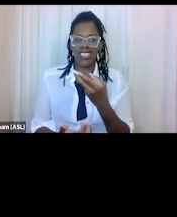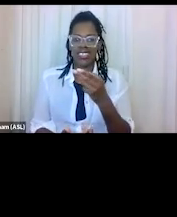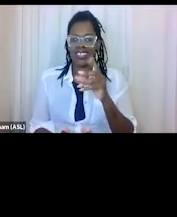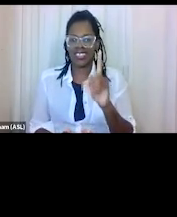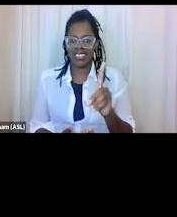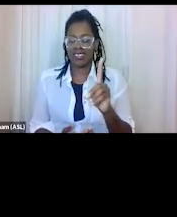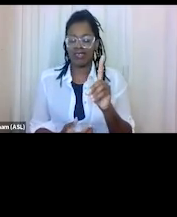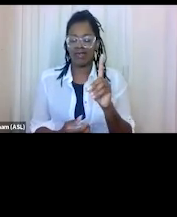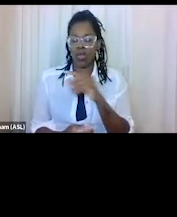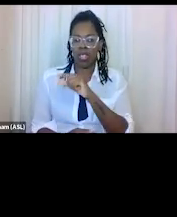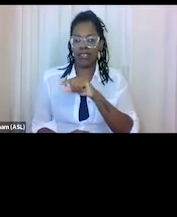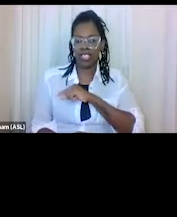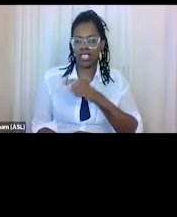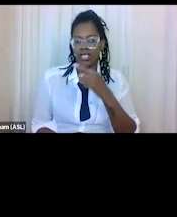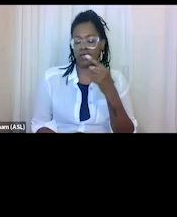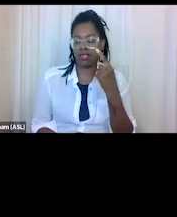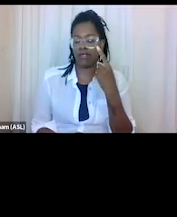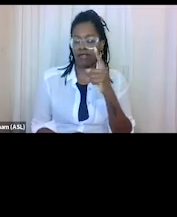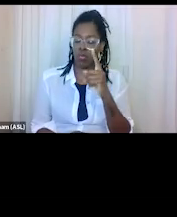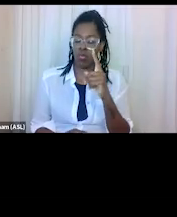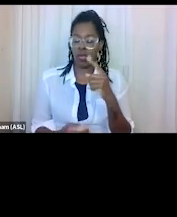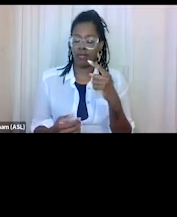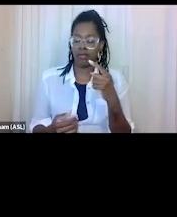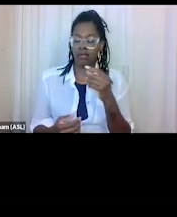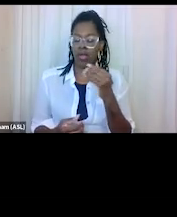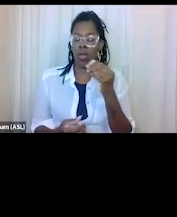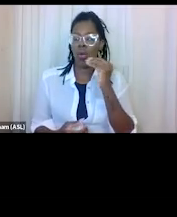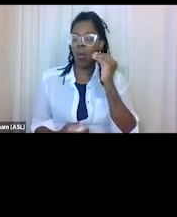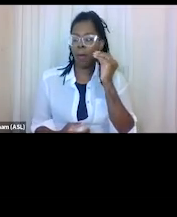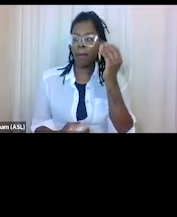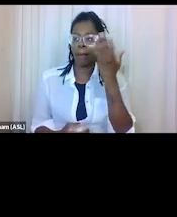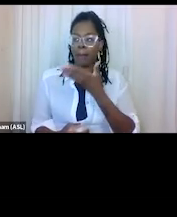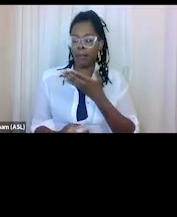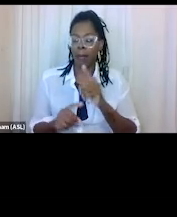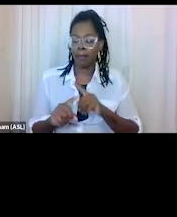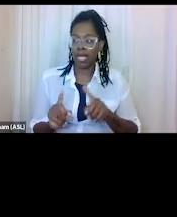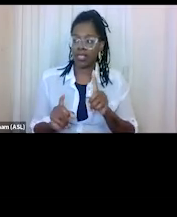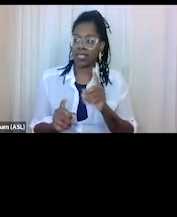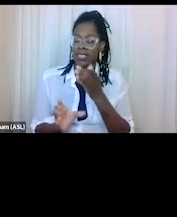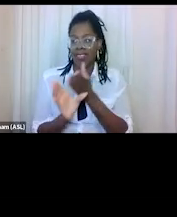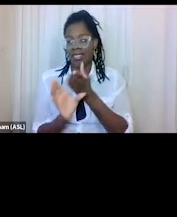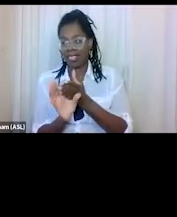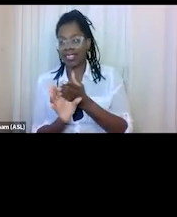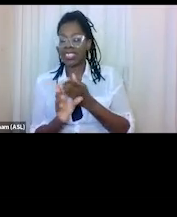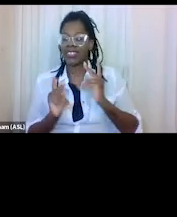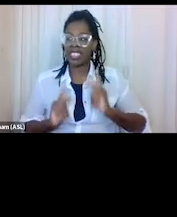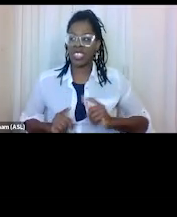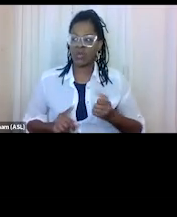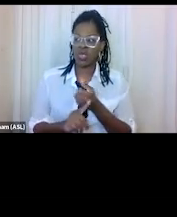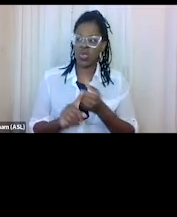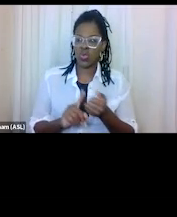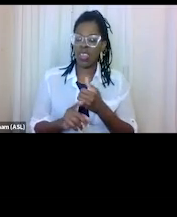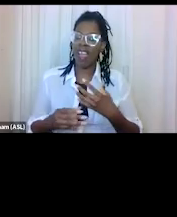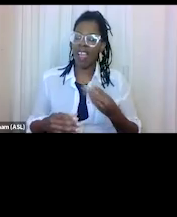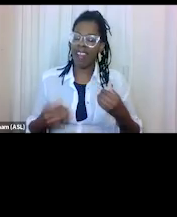homelessness, but she had to leave her house because of physical and psychological abuse. She has a trauma history and she's